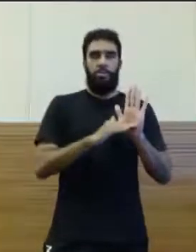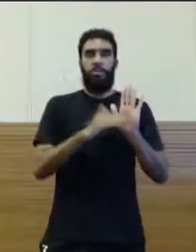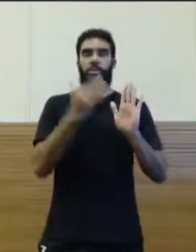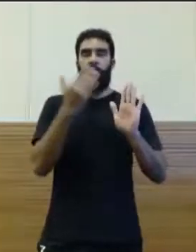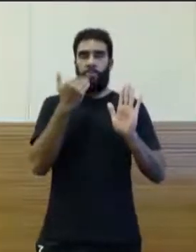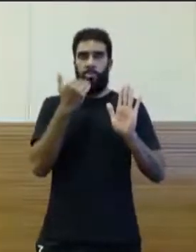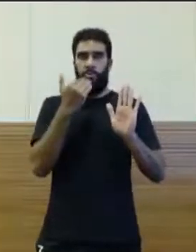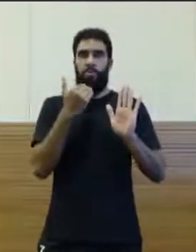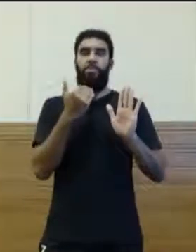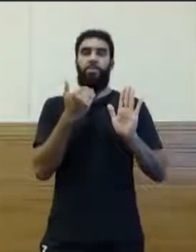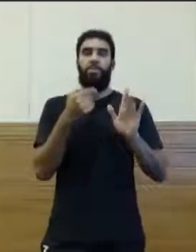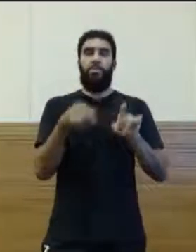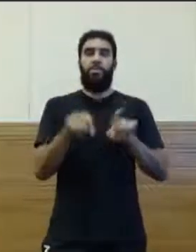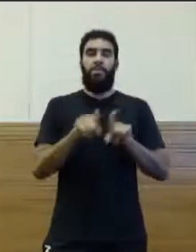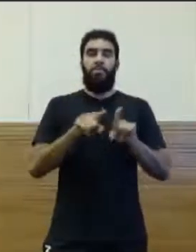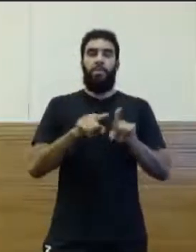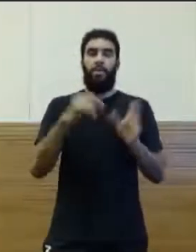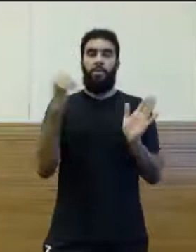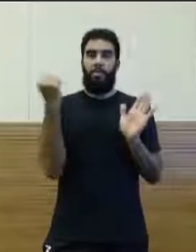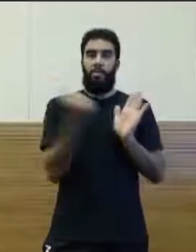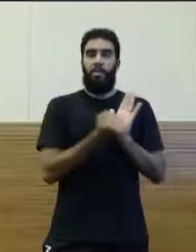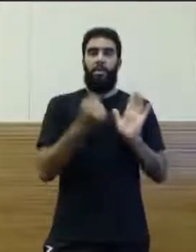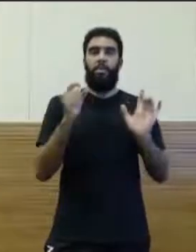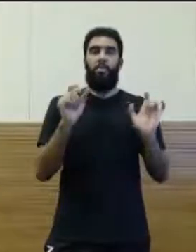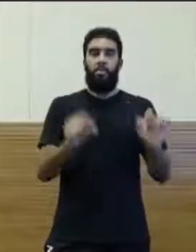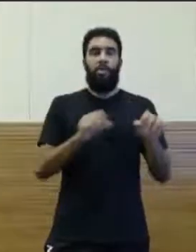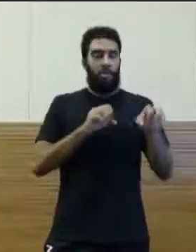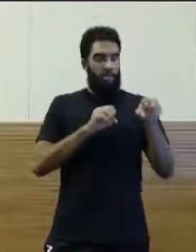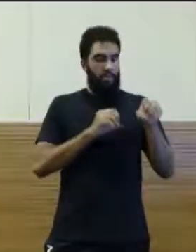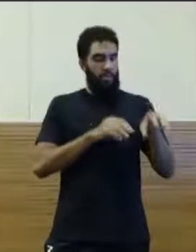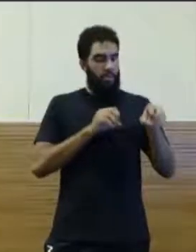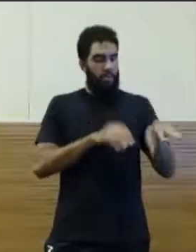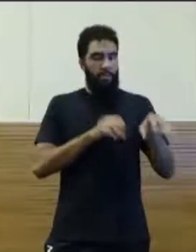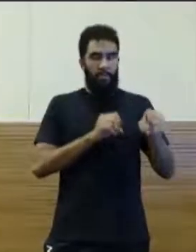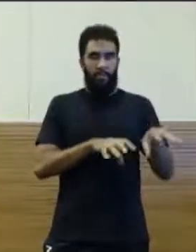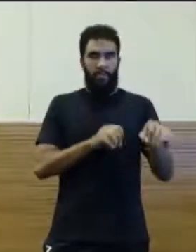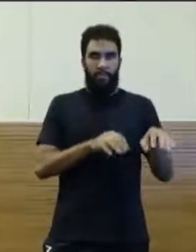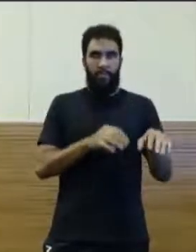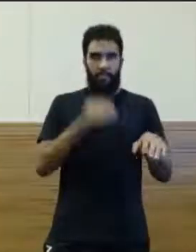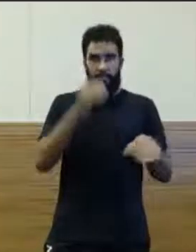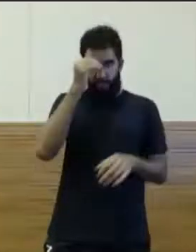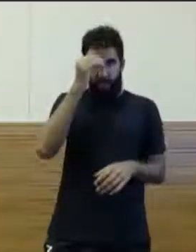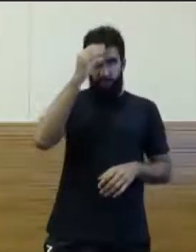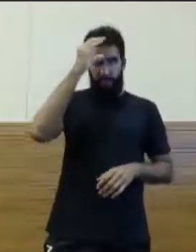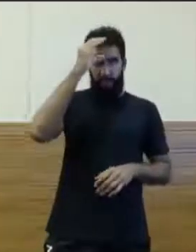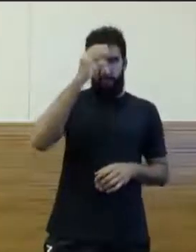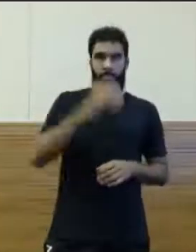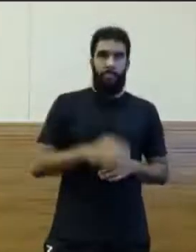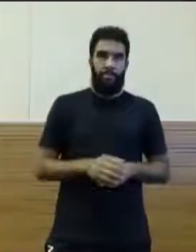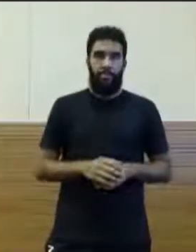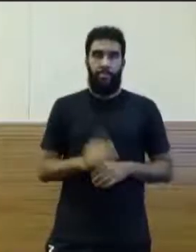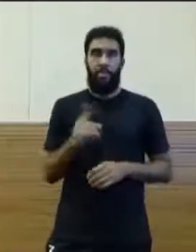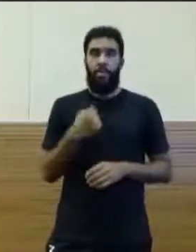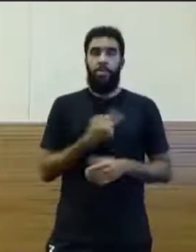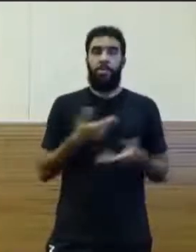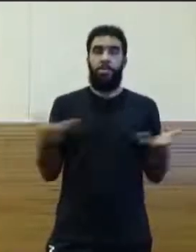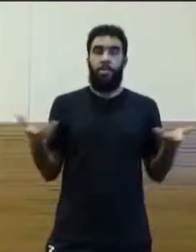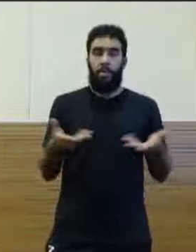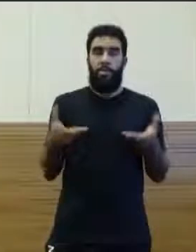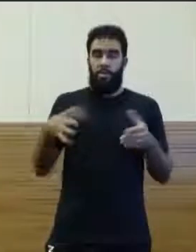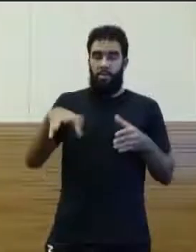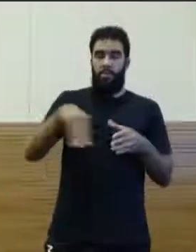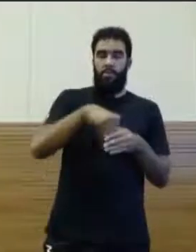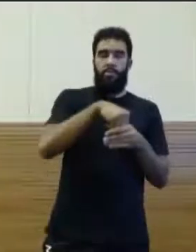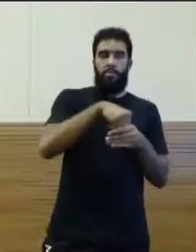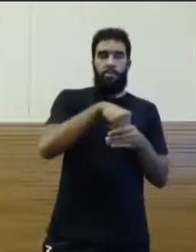the dietary guidelines as basis and are all in this component education and nutrition, which we are